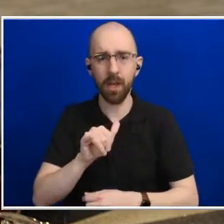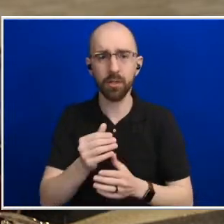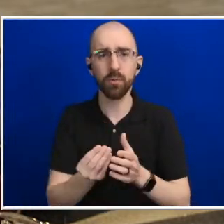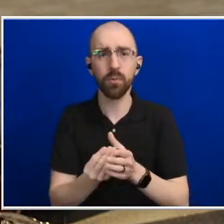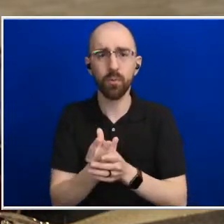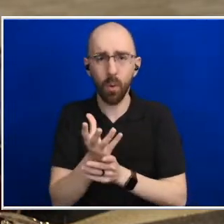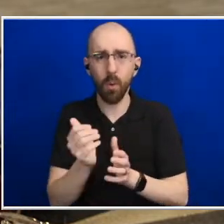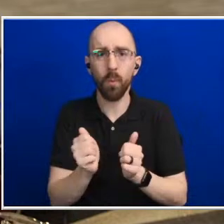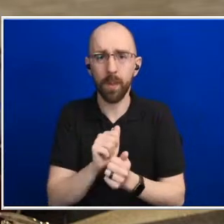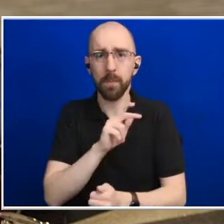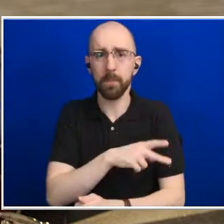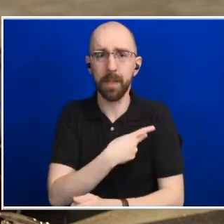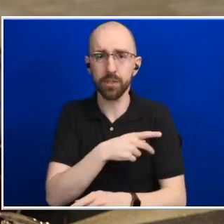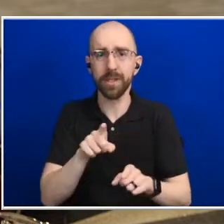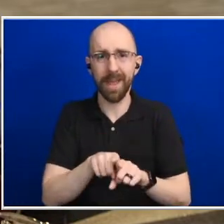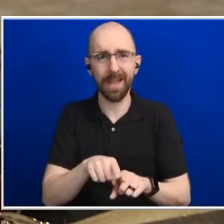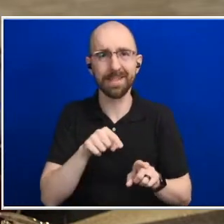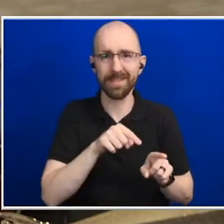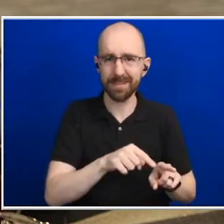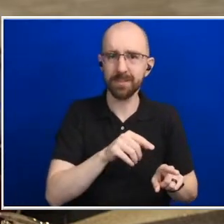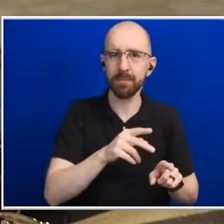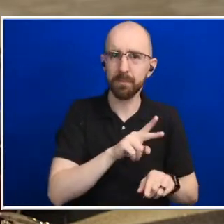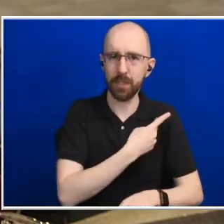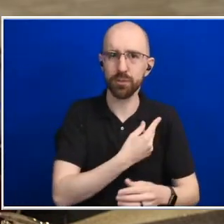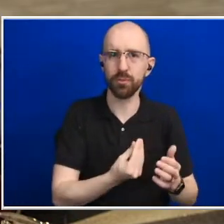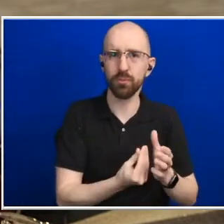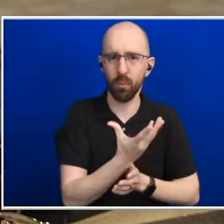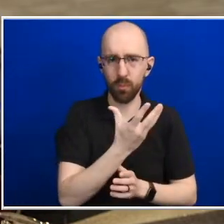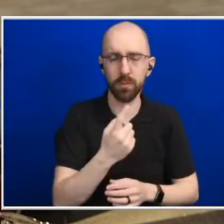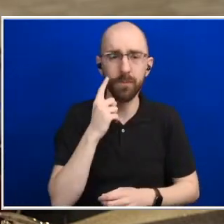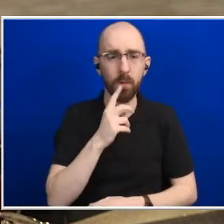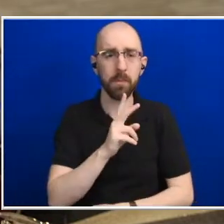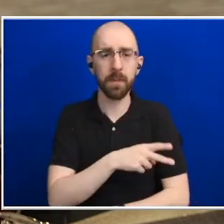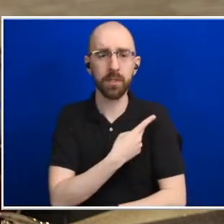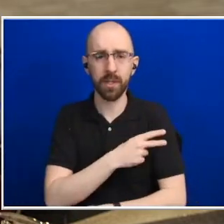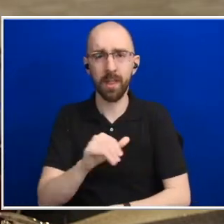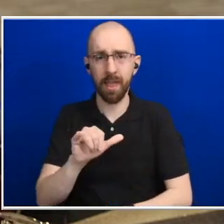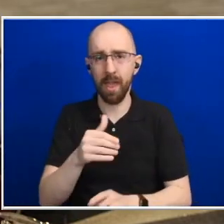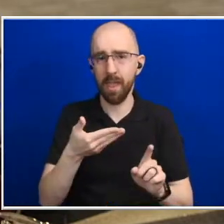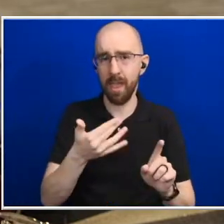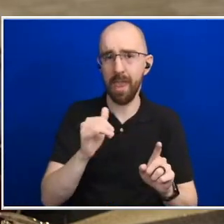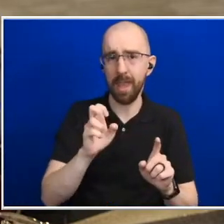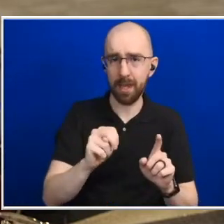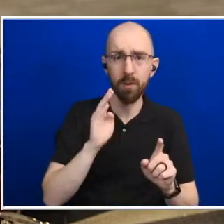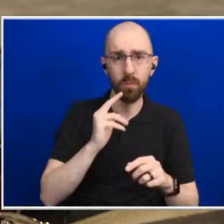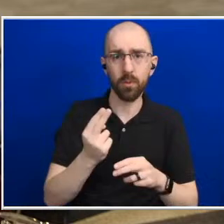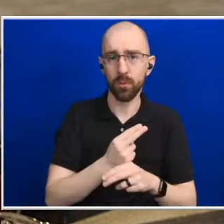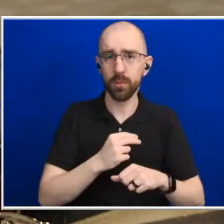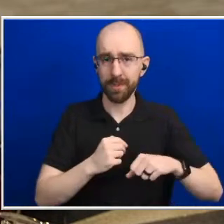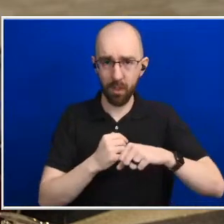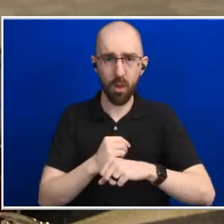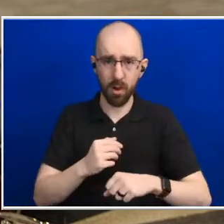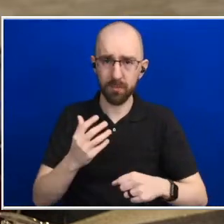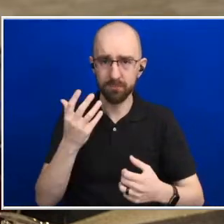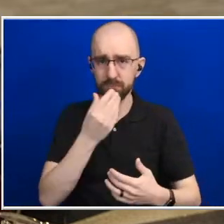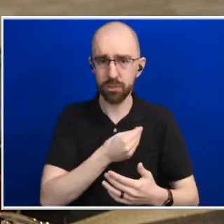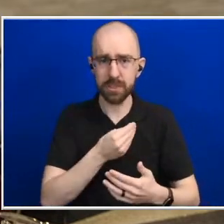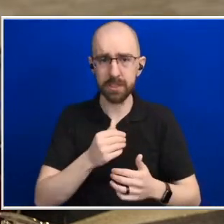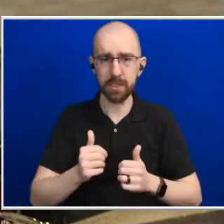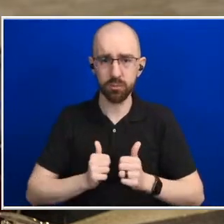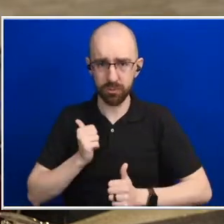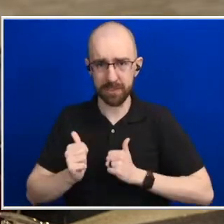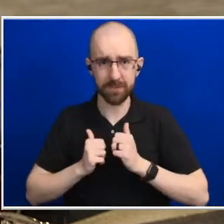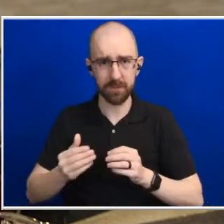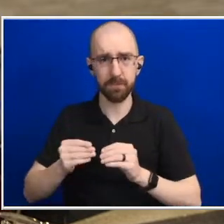they grow. For a patient like Hayden, who is going to use that arm pretty aggressively, more so than the average